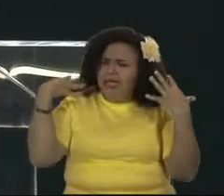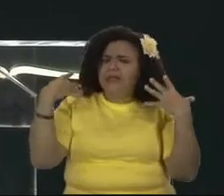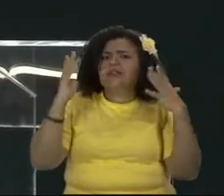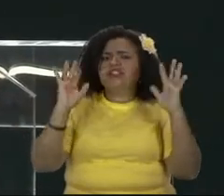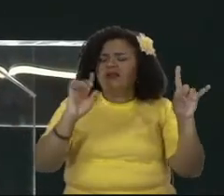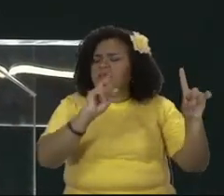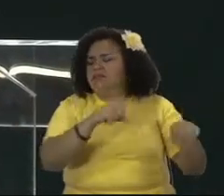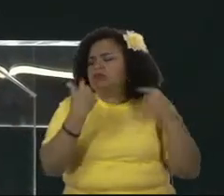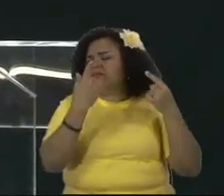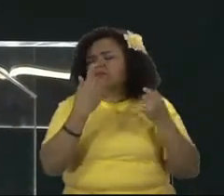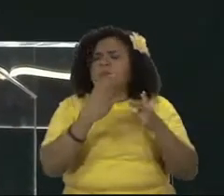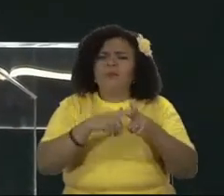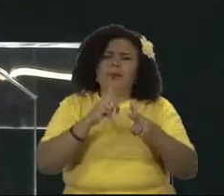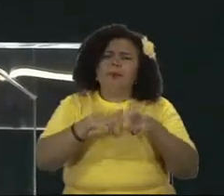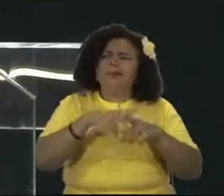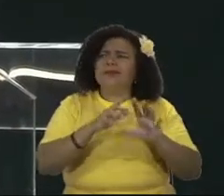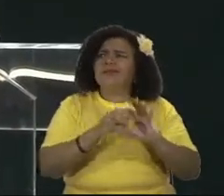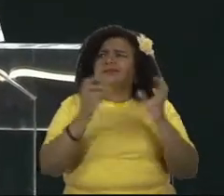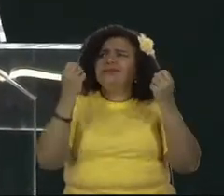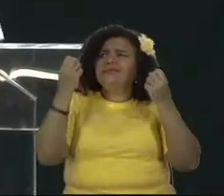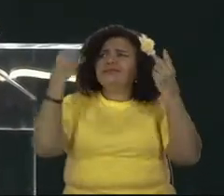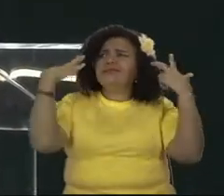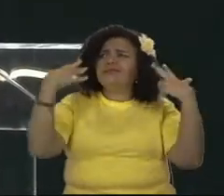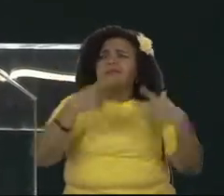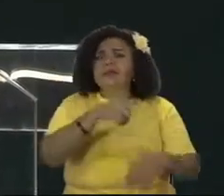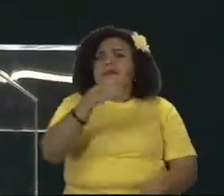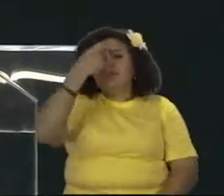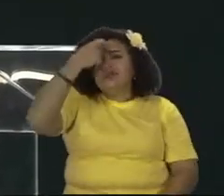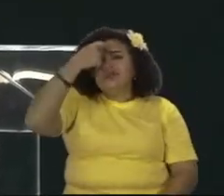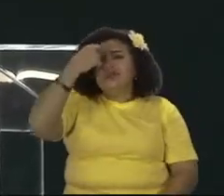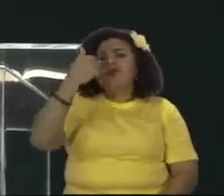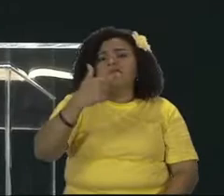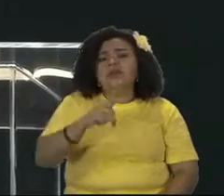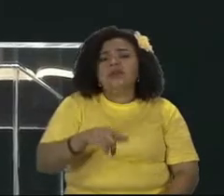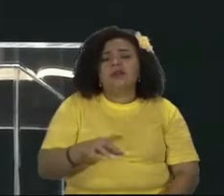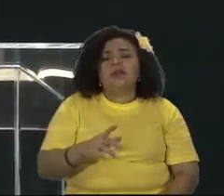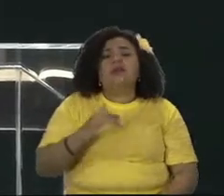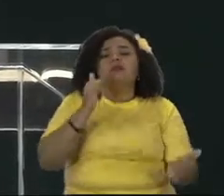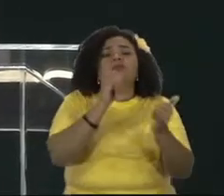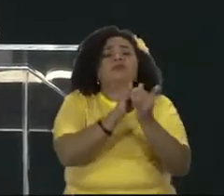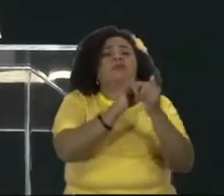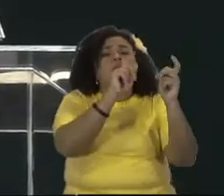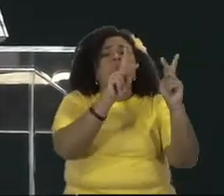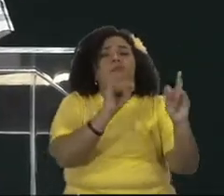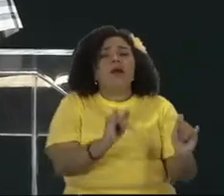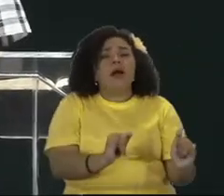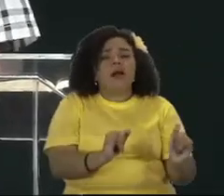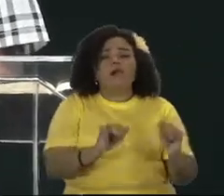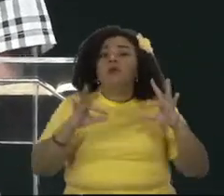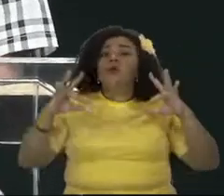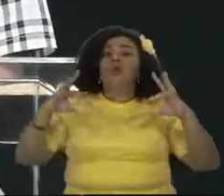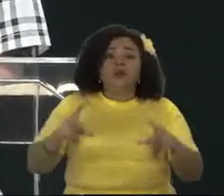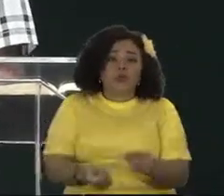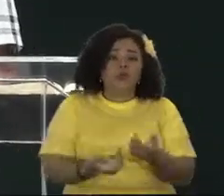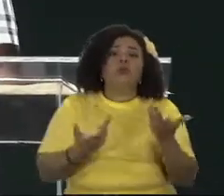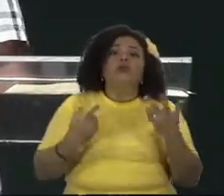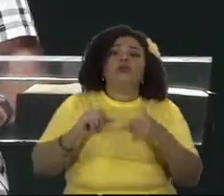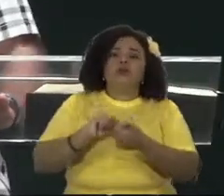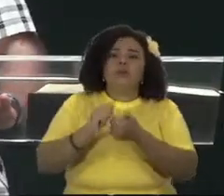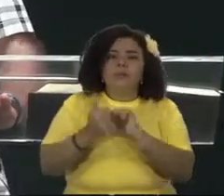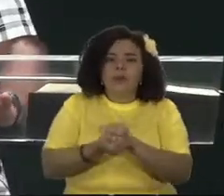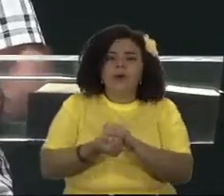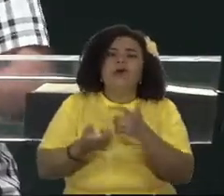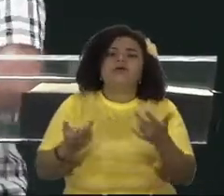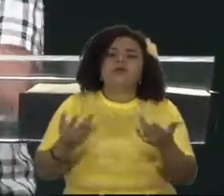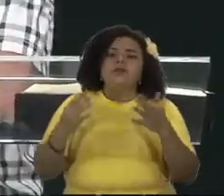sins in everything, in your sports, in your body, sexuality, in your job.